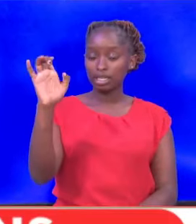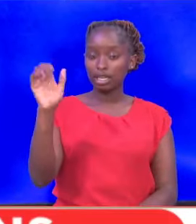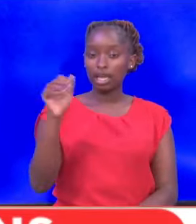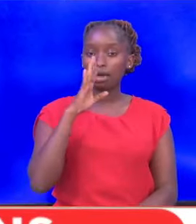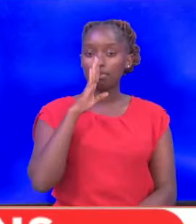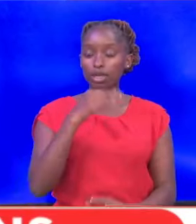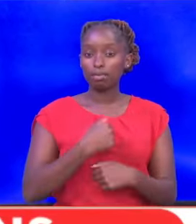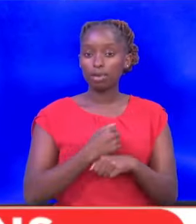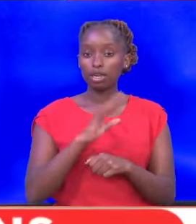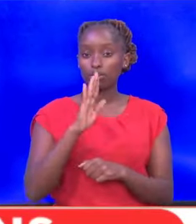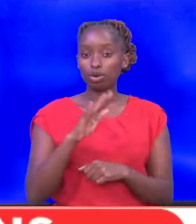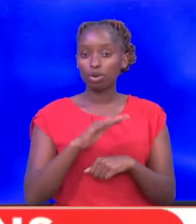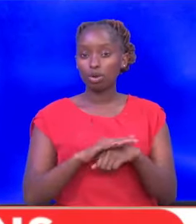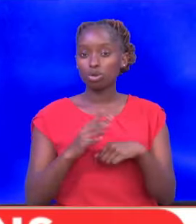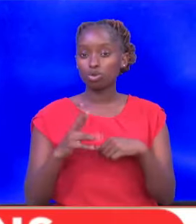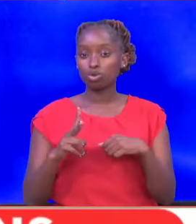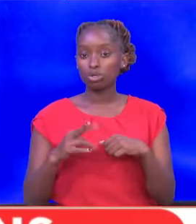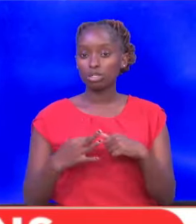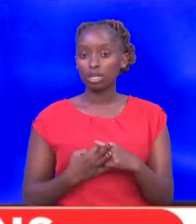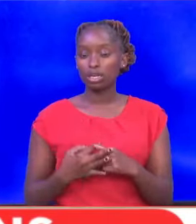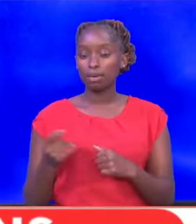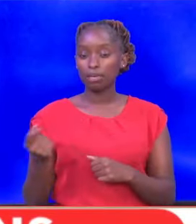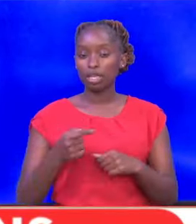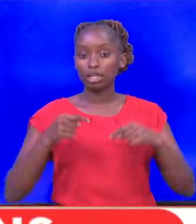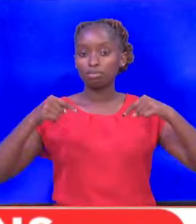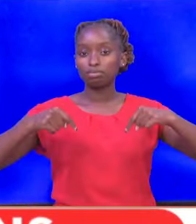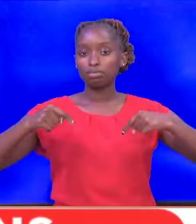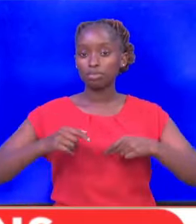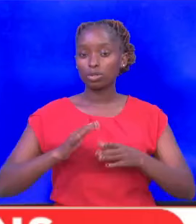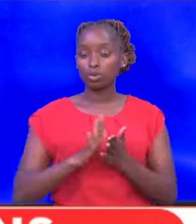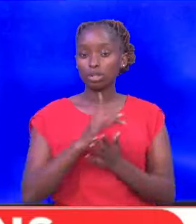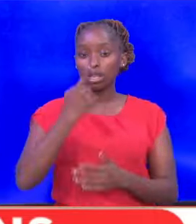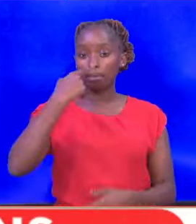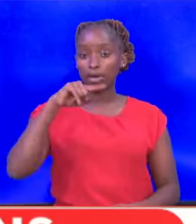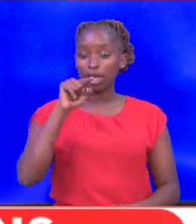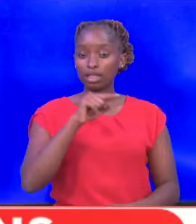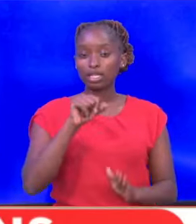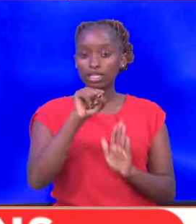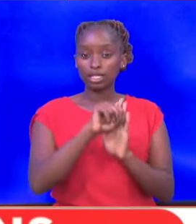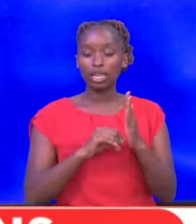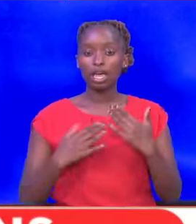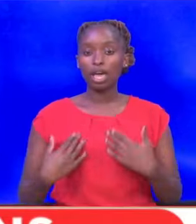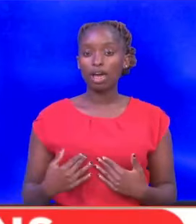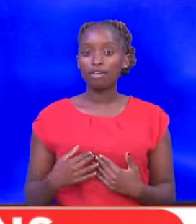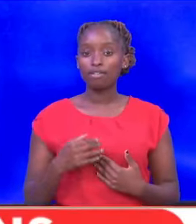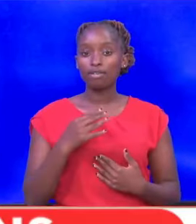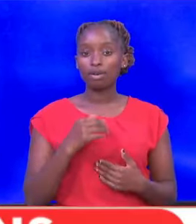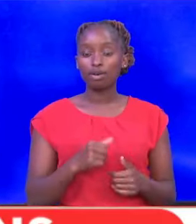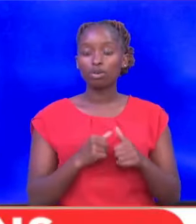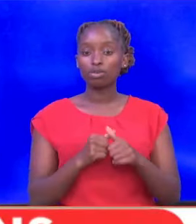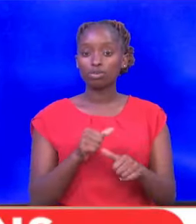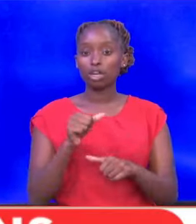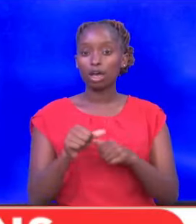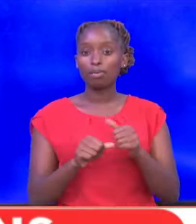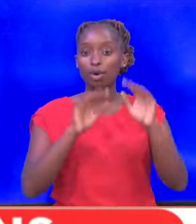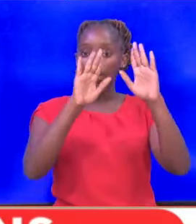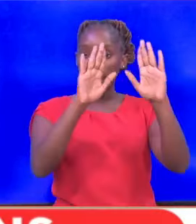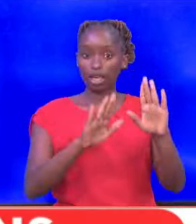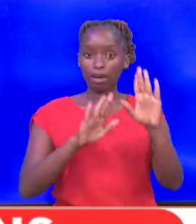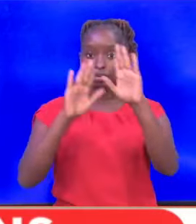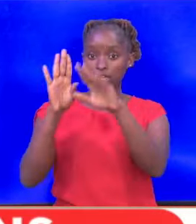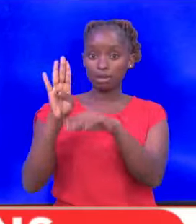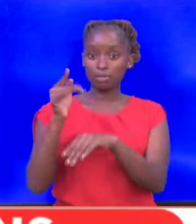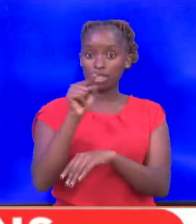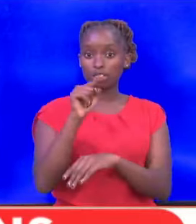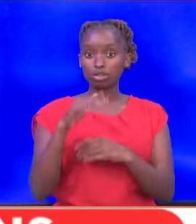the 28th of this month. With the announcement, the stage is now set for intensive campaigns by the aspirants eyeing the